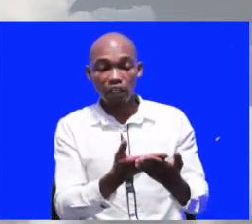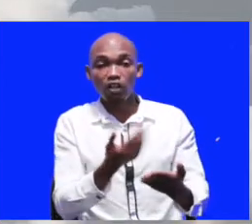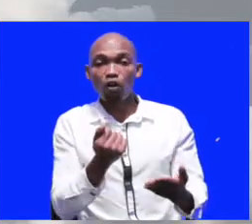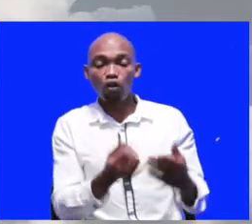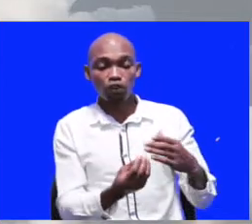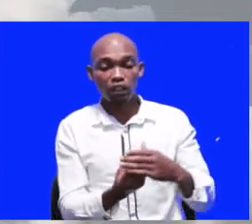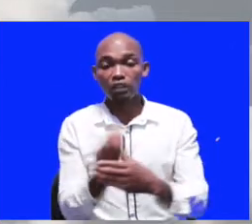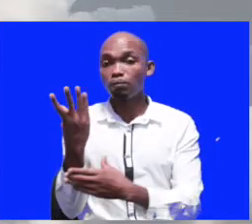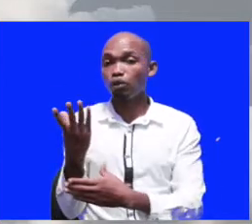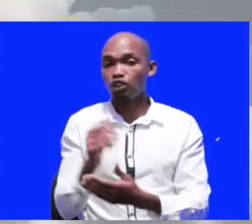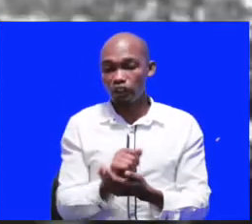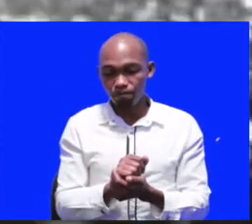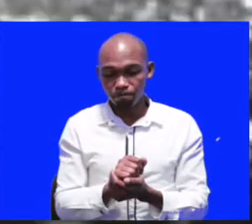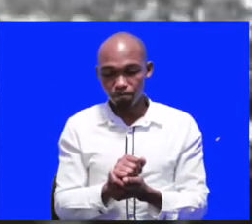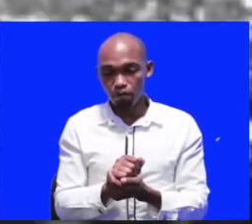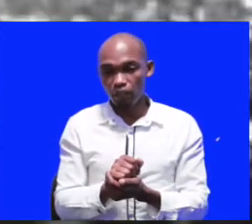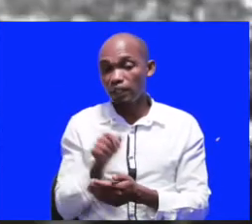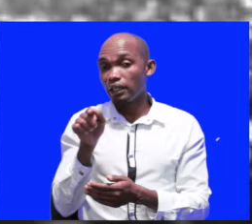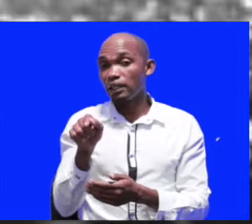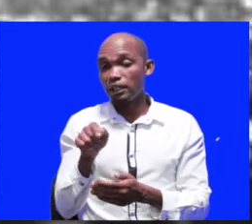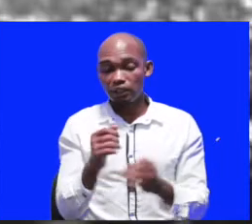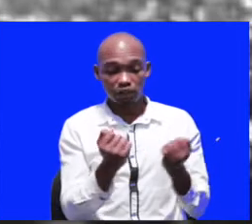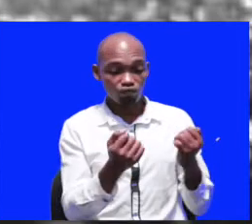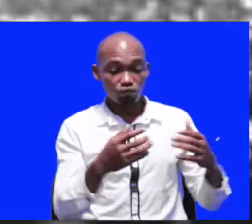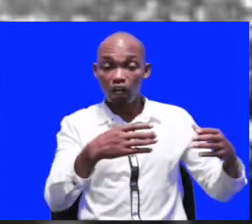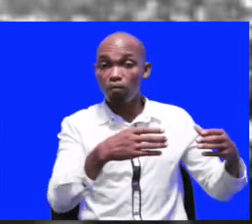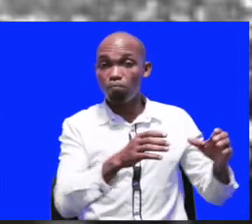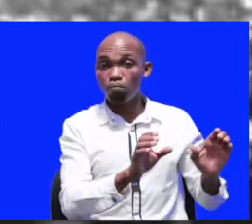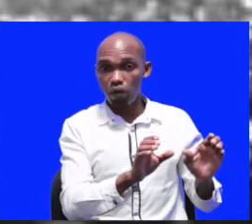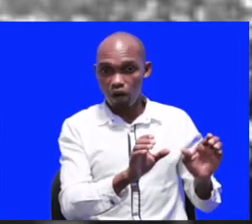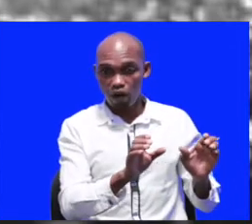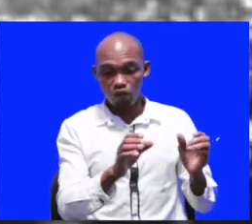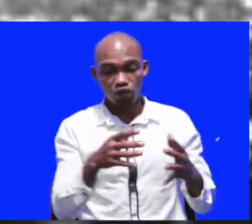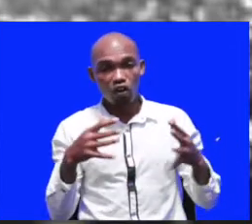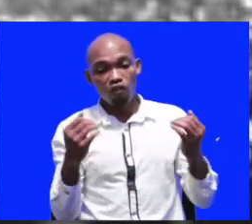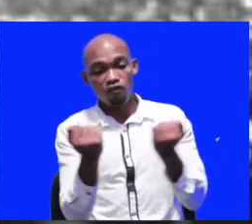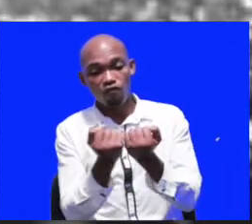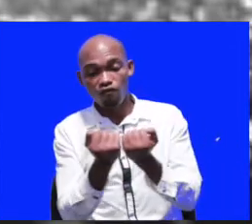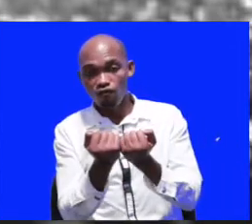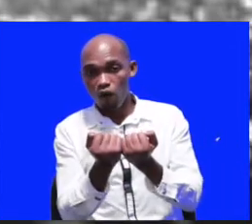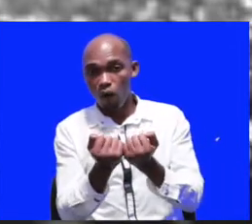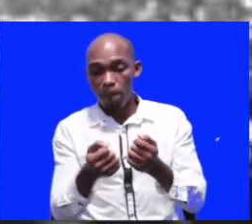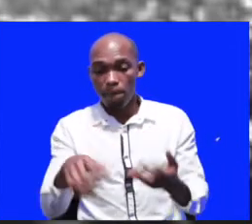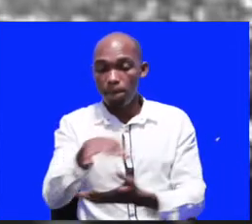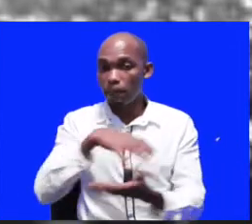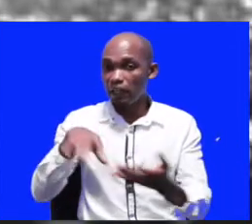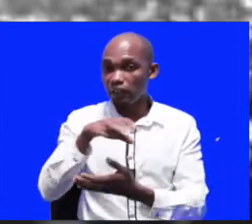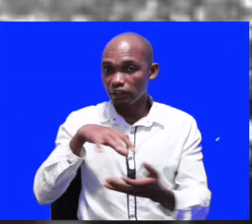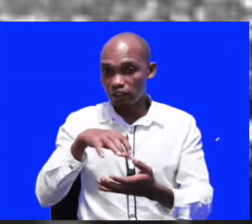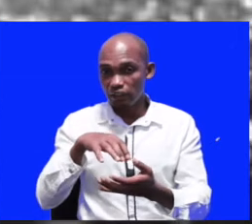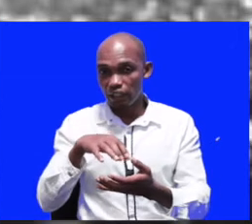explosion. The compounds were dissolving in rainwater to form a mixture of organic compound in water